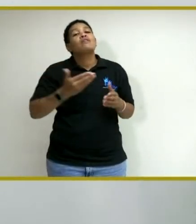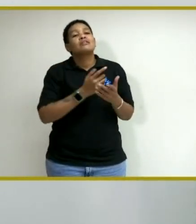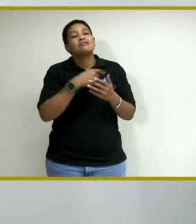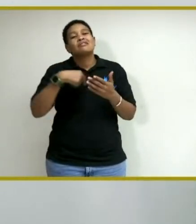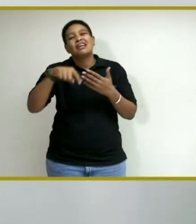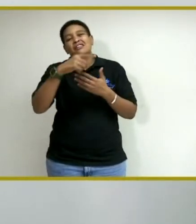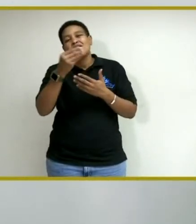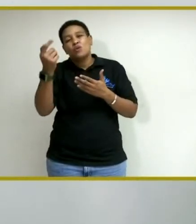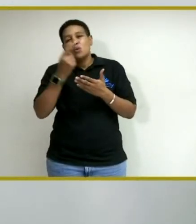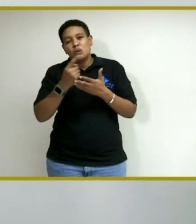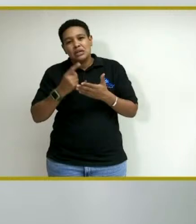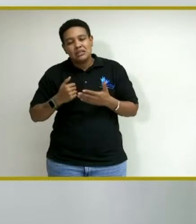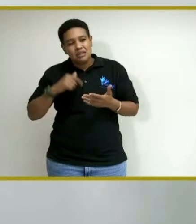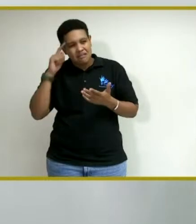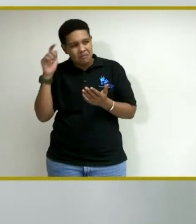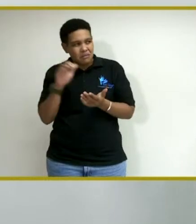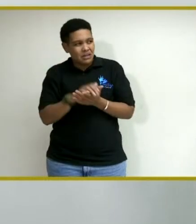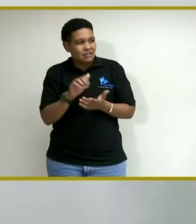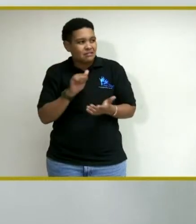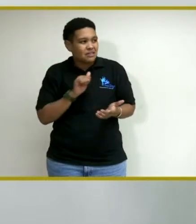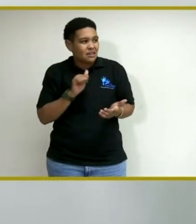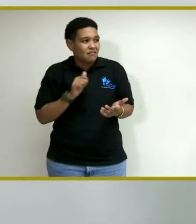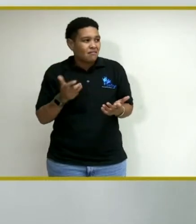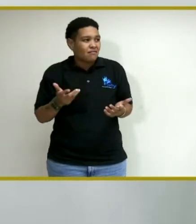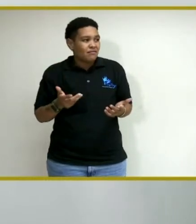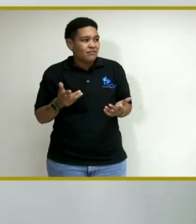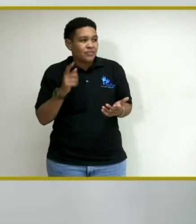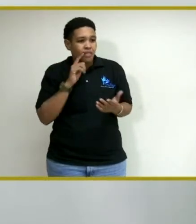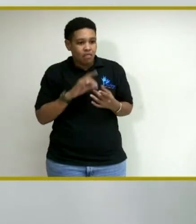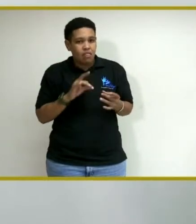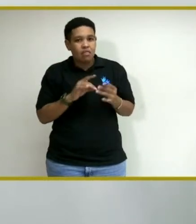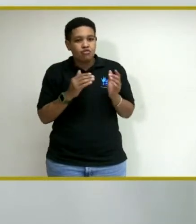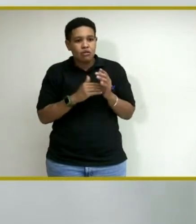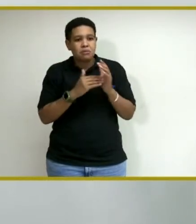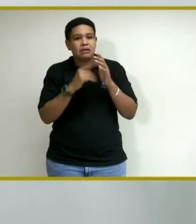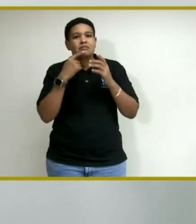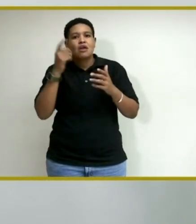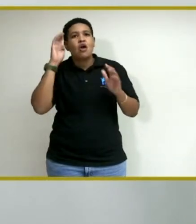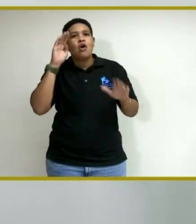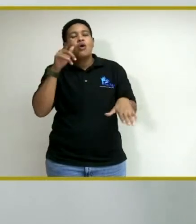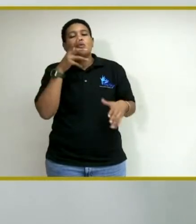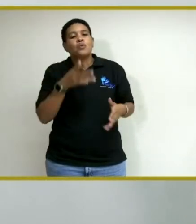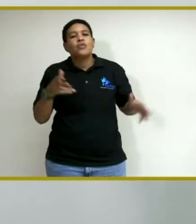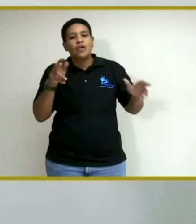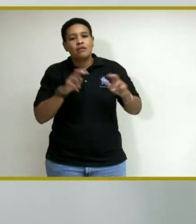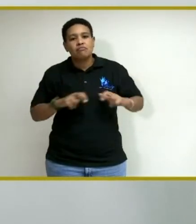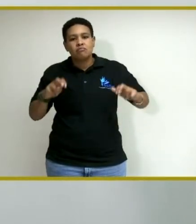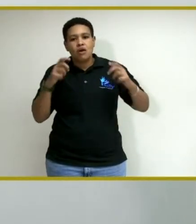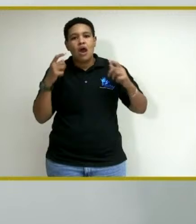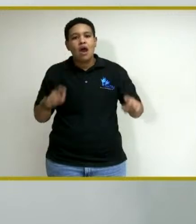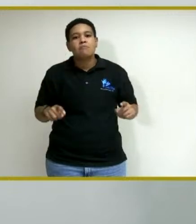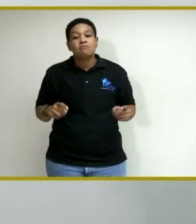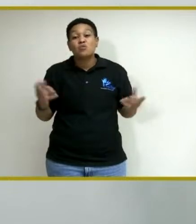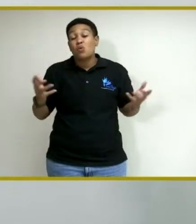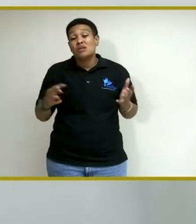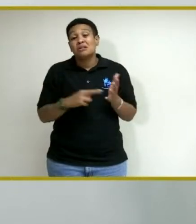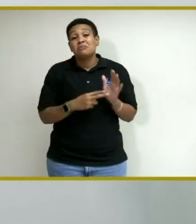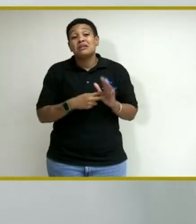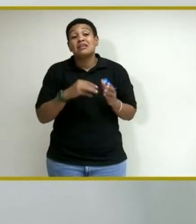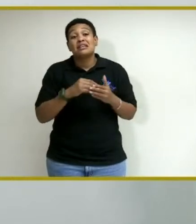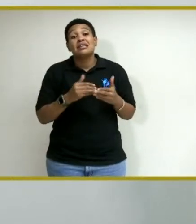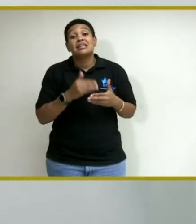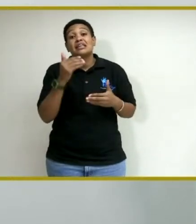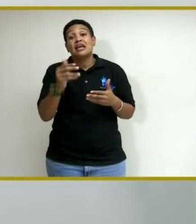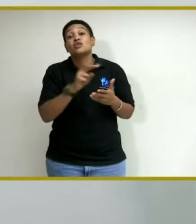weeks. I believe I'm echoing the sentiment of all around the table. So what it means is that in the next